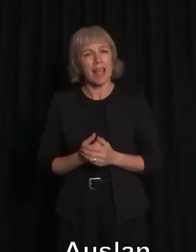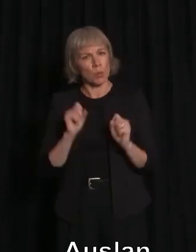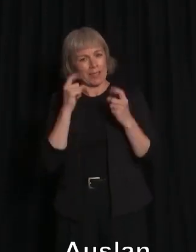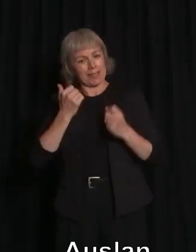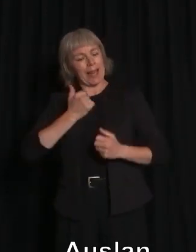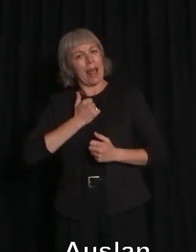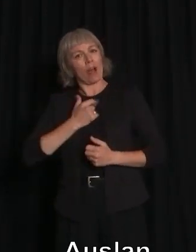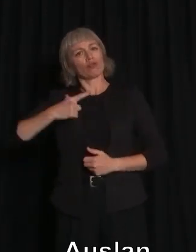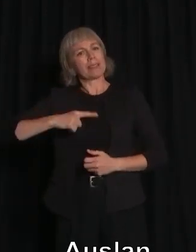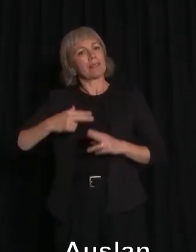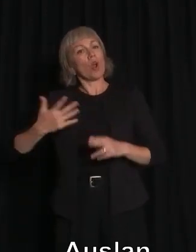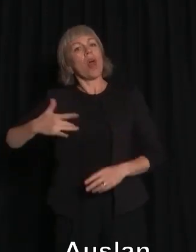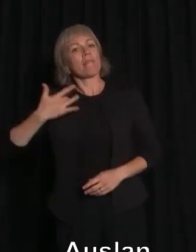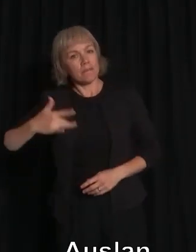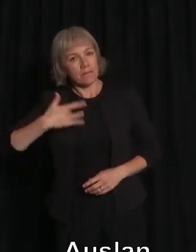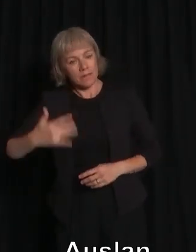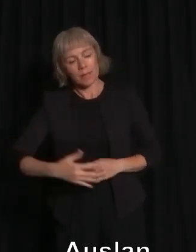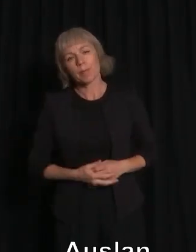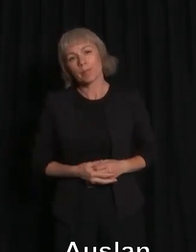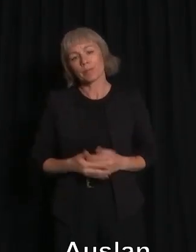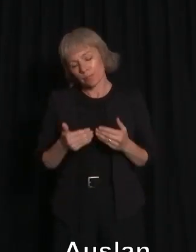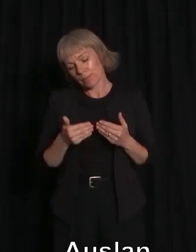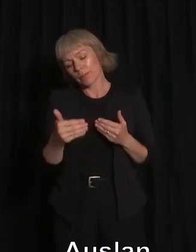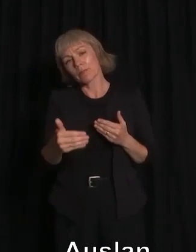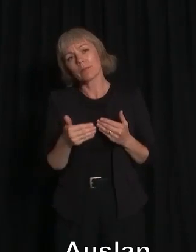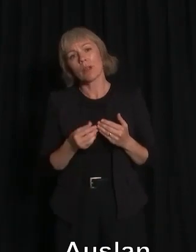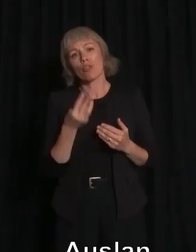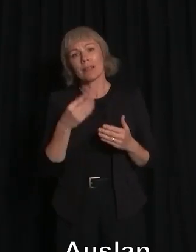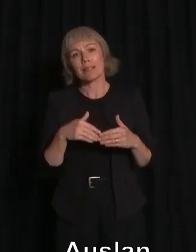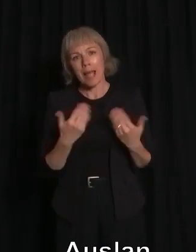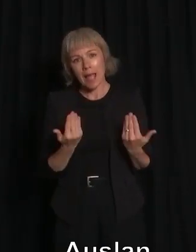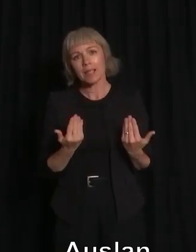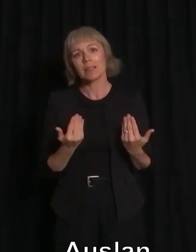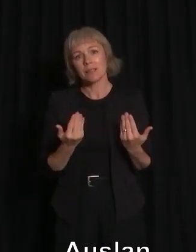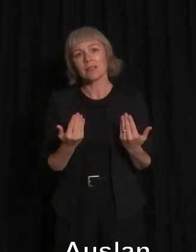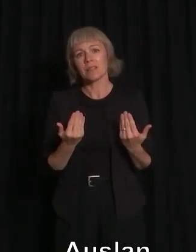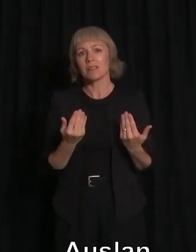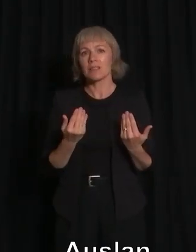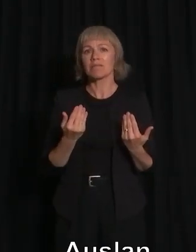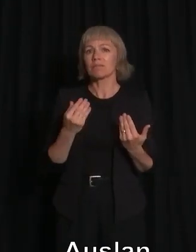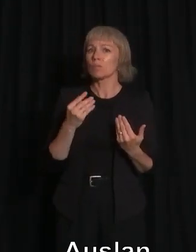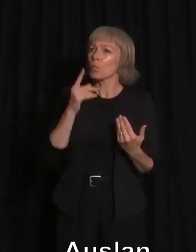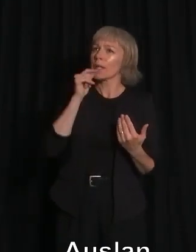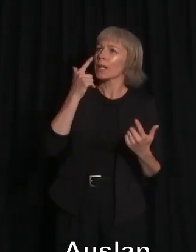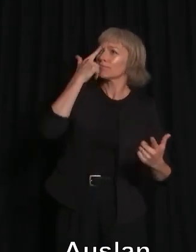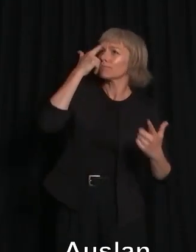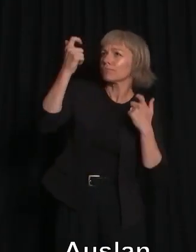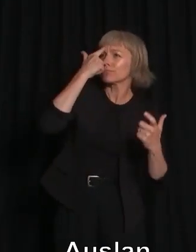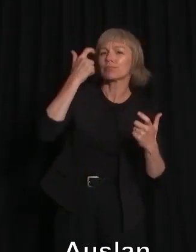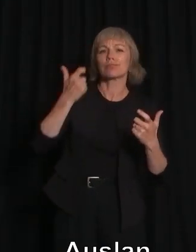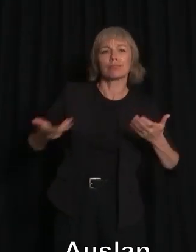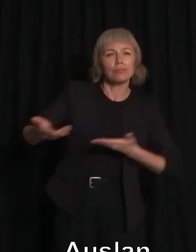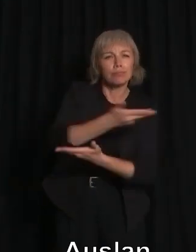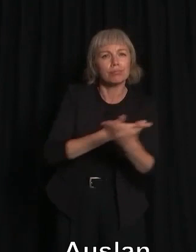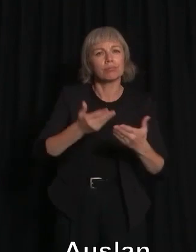meaning. For the next 3 days, we have the chance of finding out what it is that we can create together, to explore